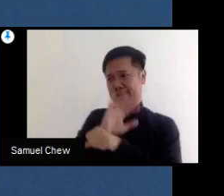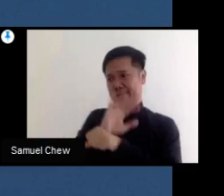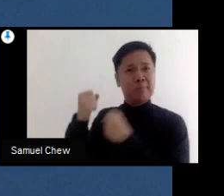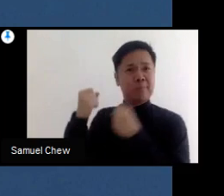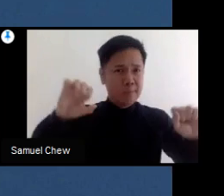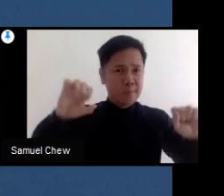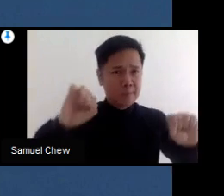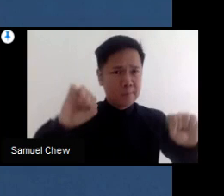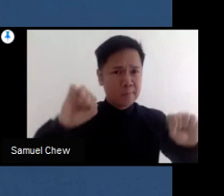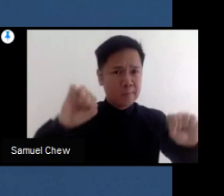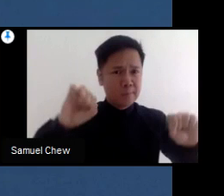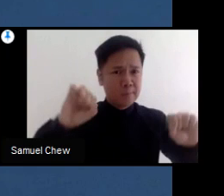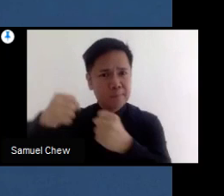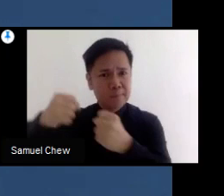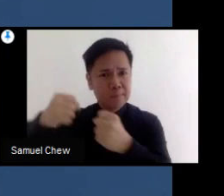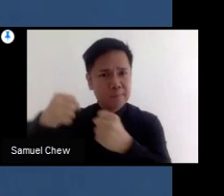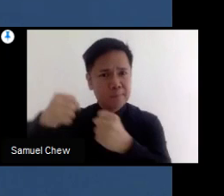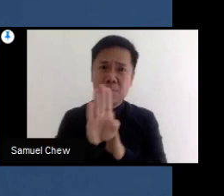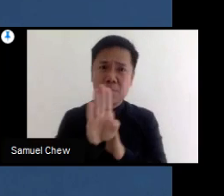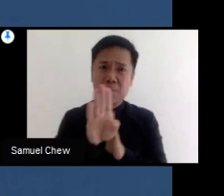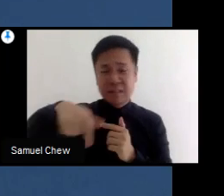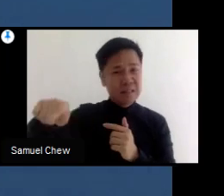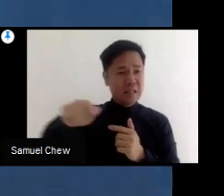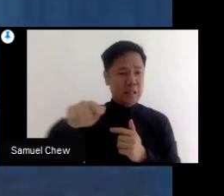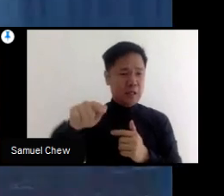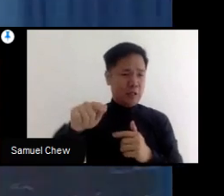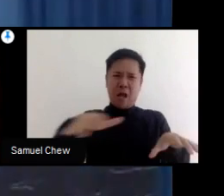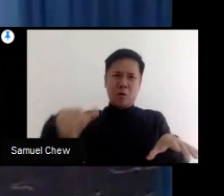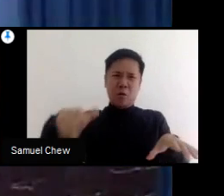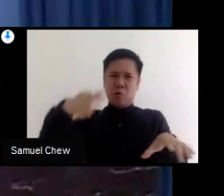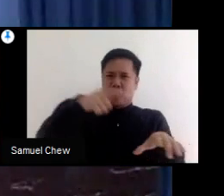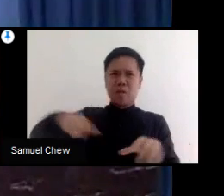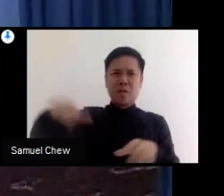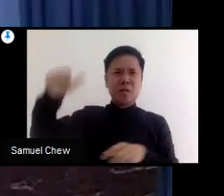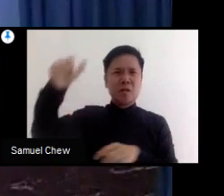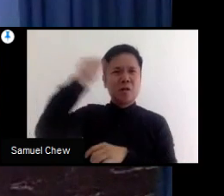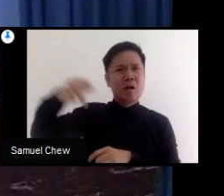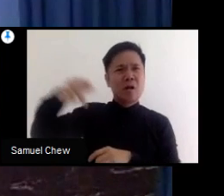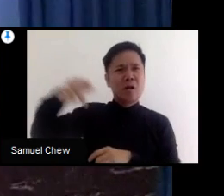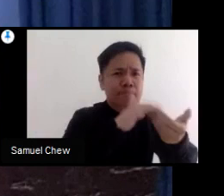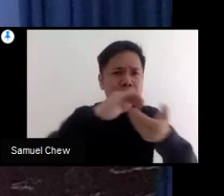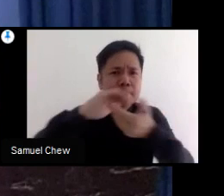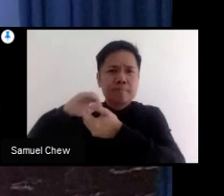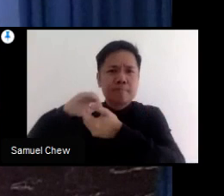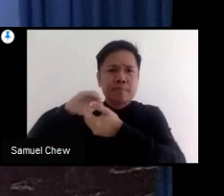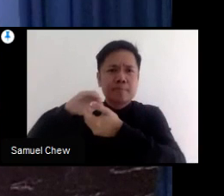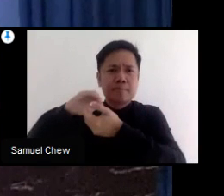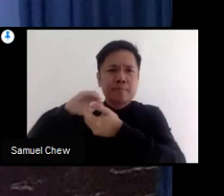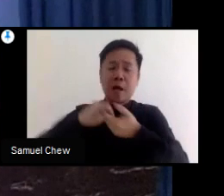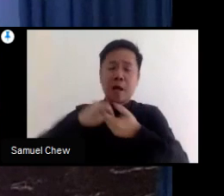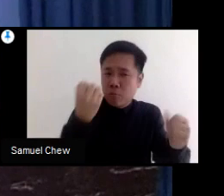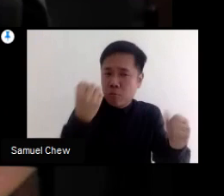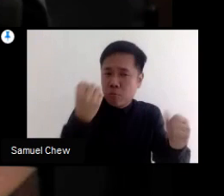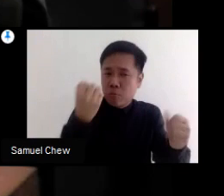regard, countries in Asia-Pacific region need to strengthen cooperation to work together to address them. China believes